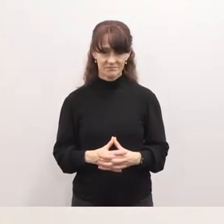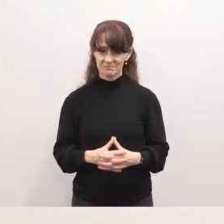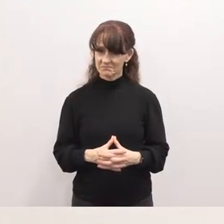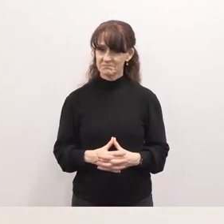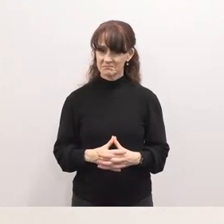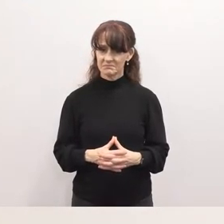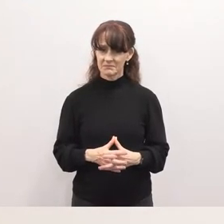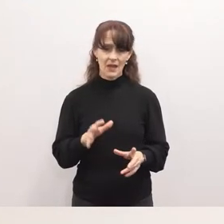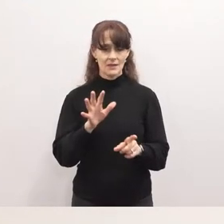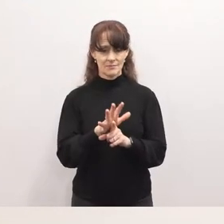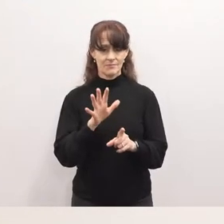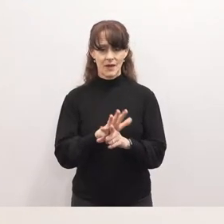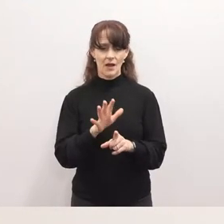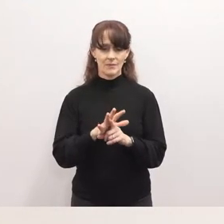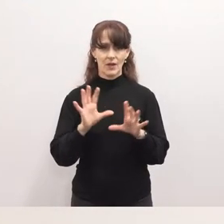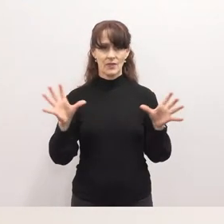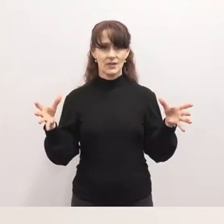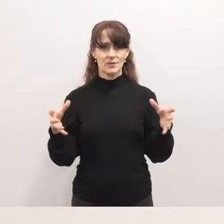that's very popular in this group.